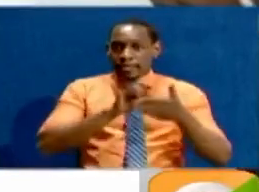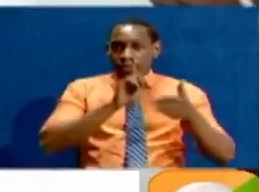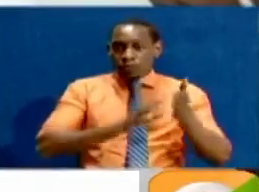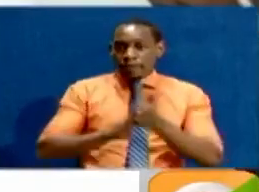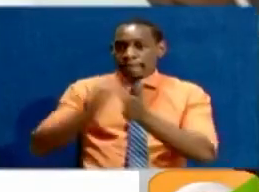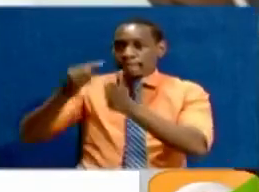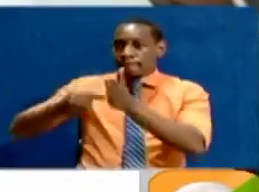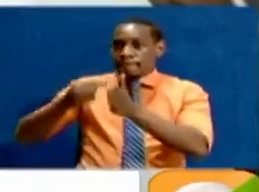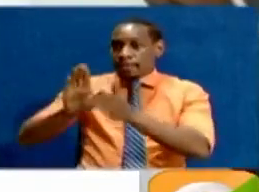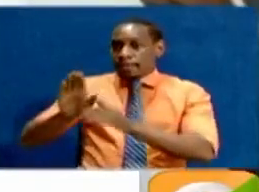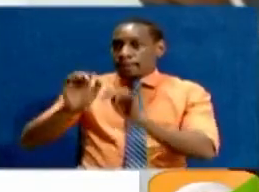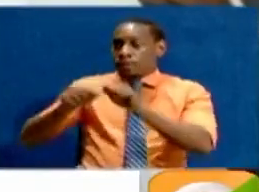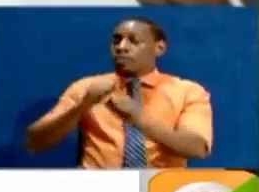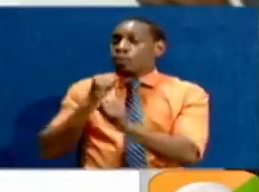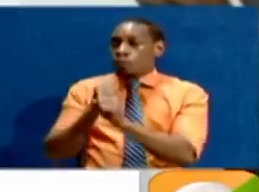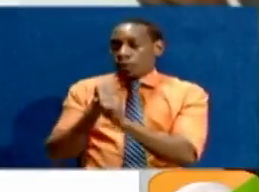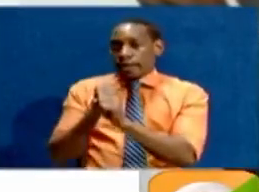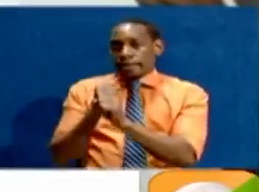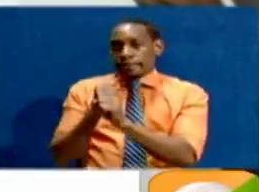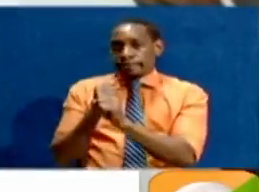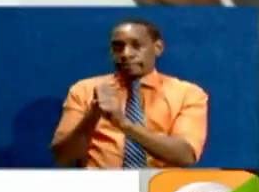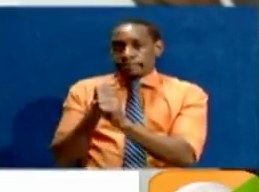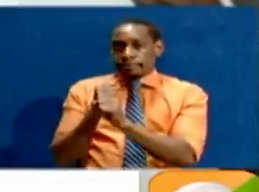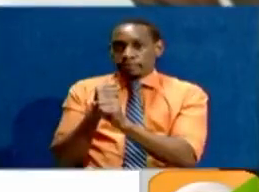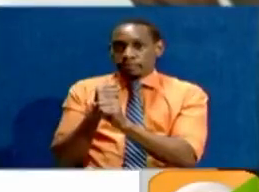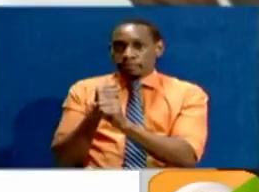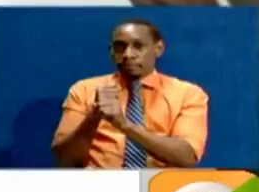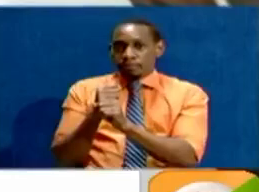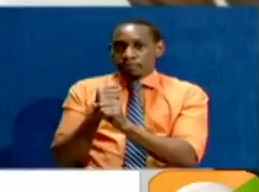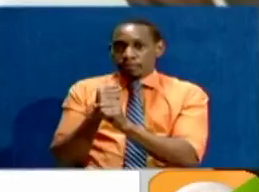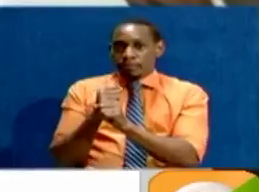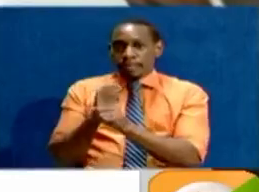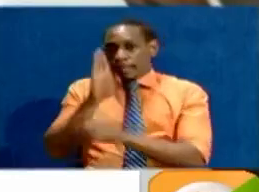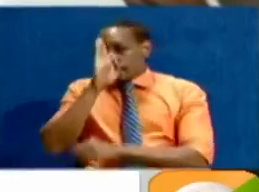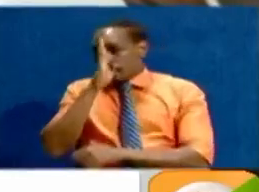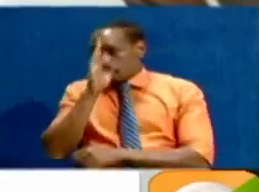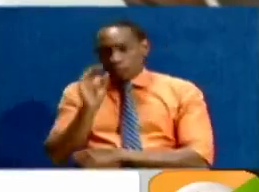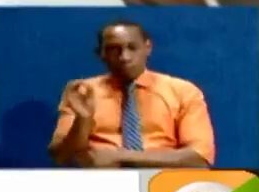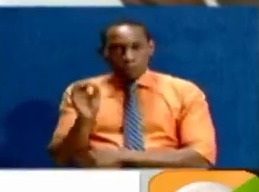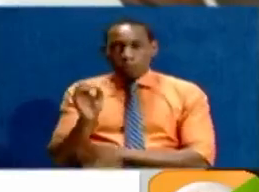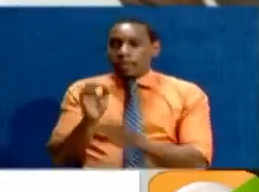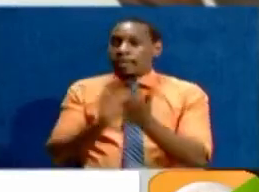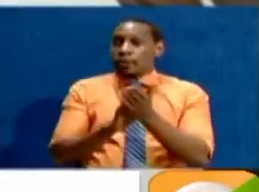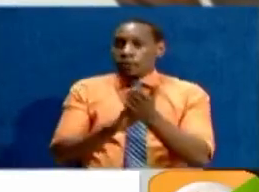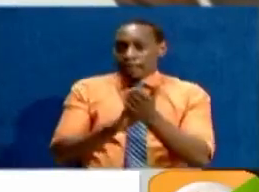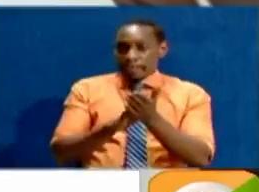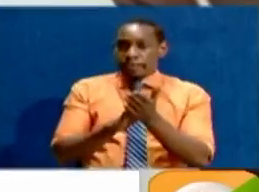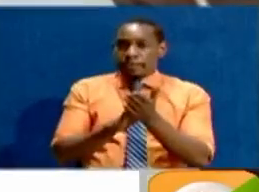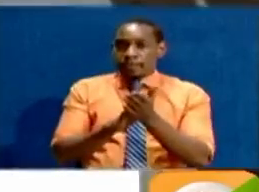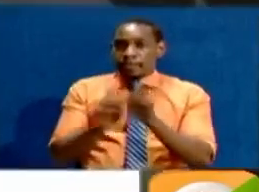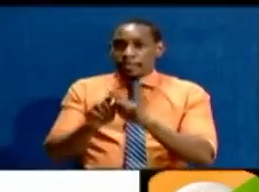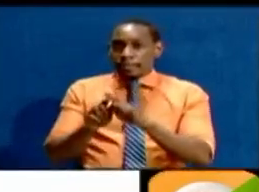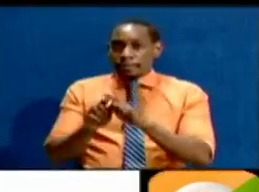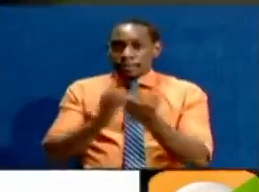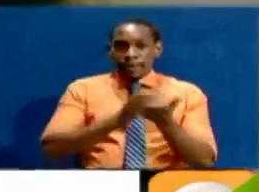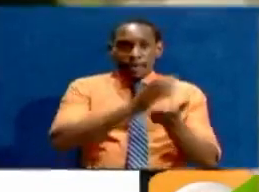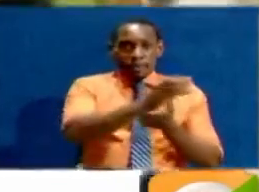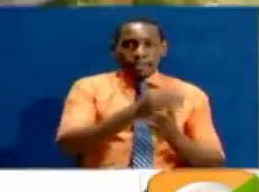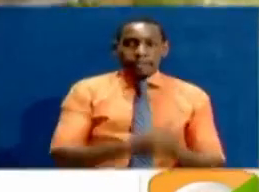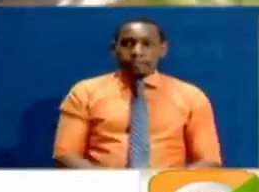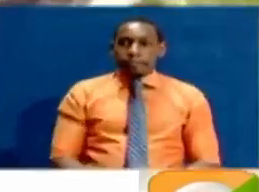this ventilator can work, and they have no hesitation in recommending it and deploying